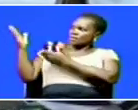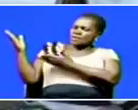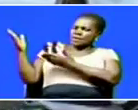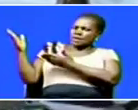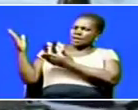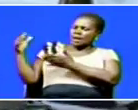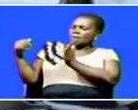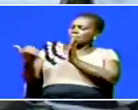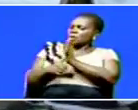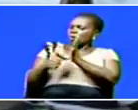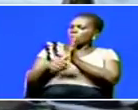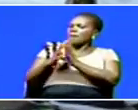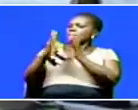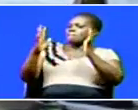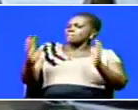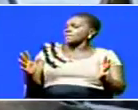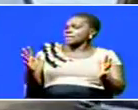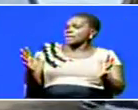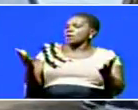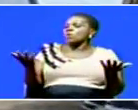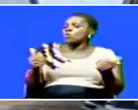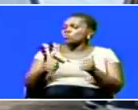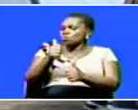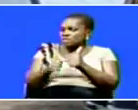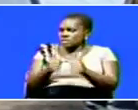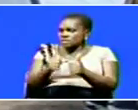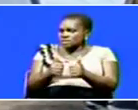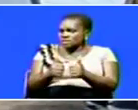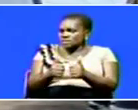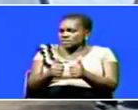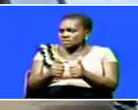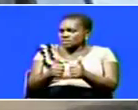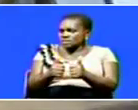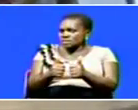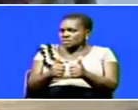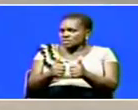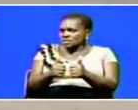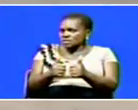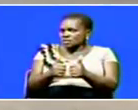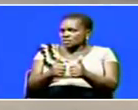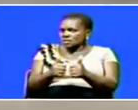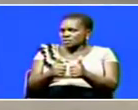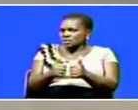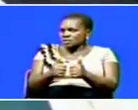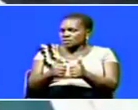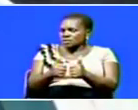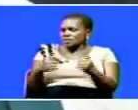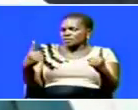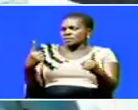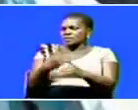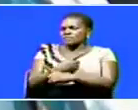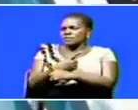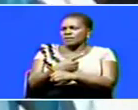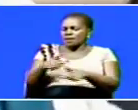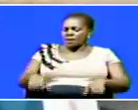more pressing concern troubles the hearts and minds of the aged. An issue so dire, it could be the difference